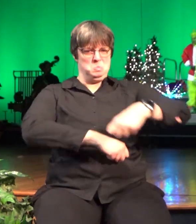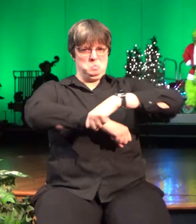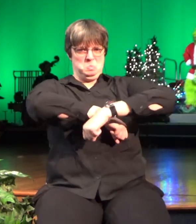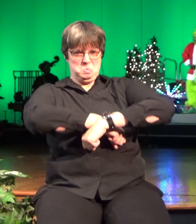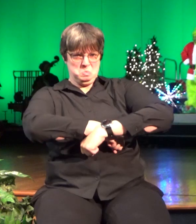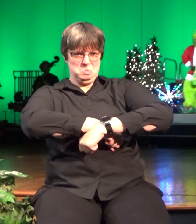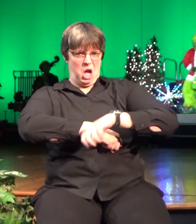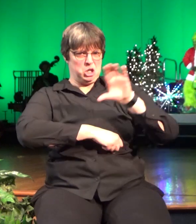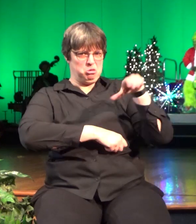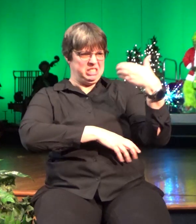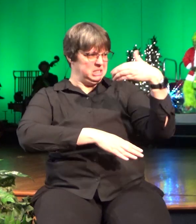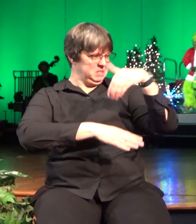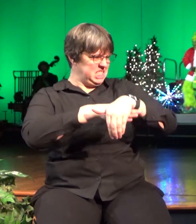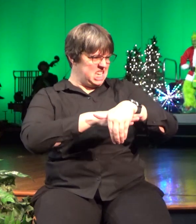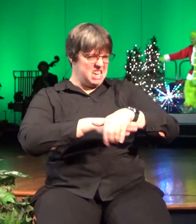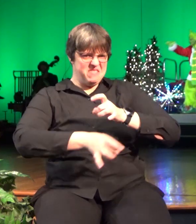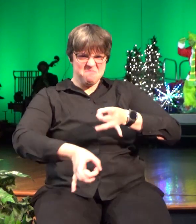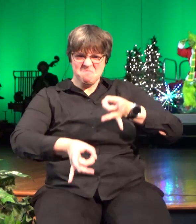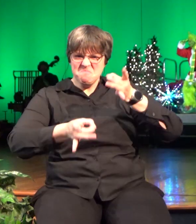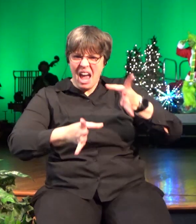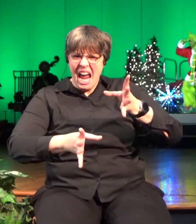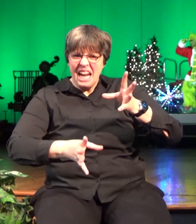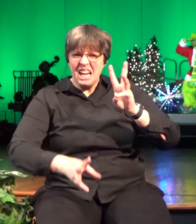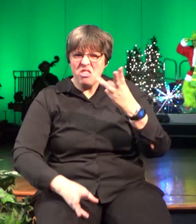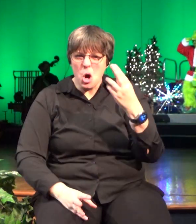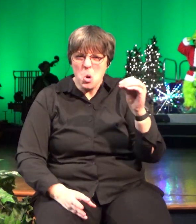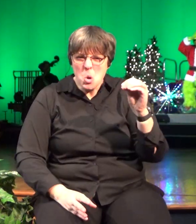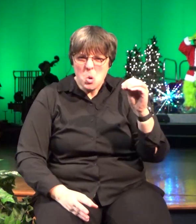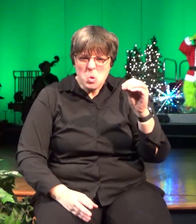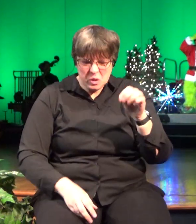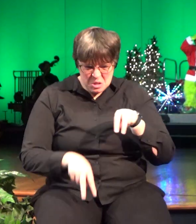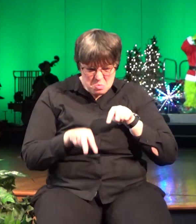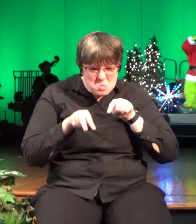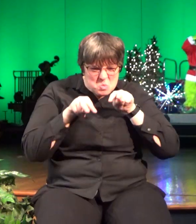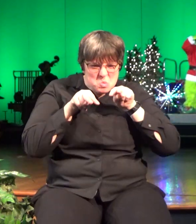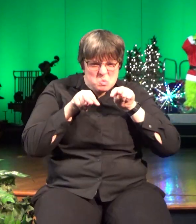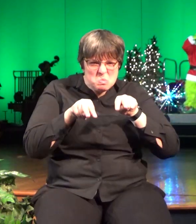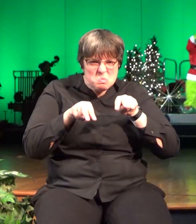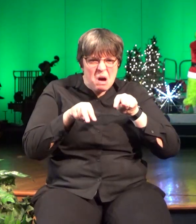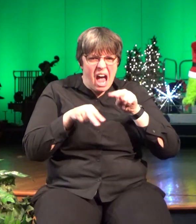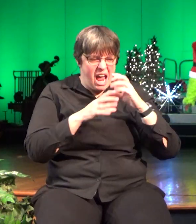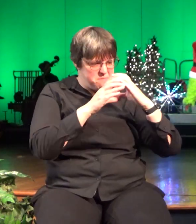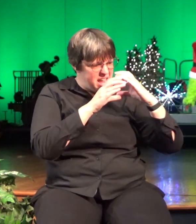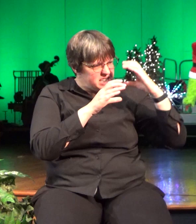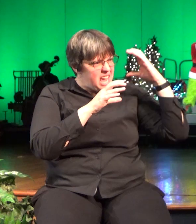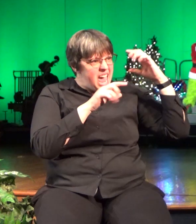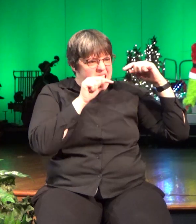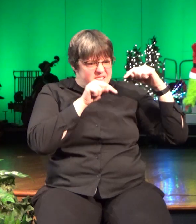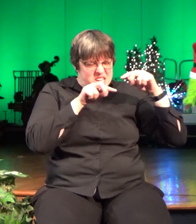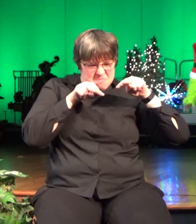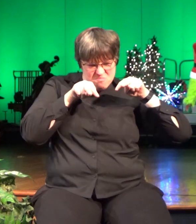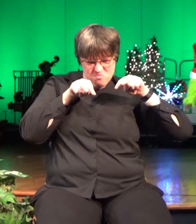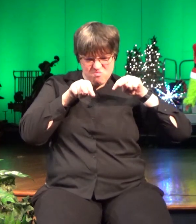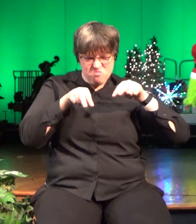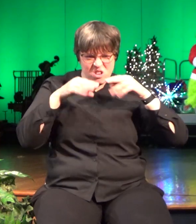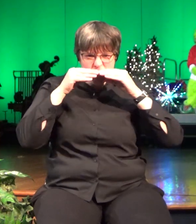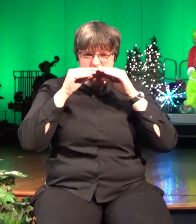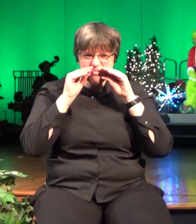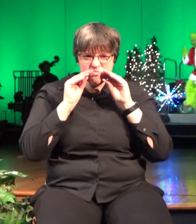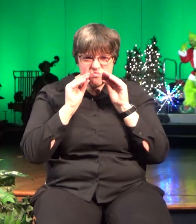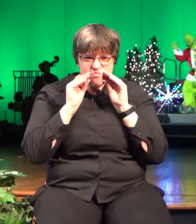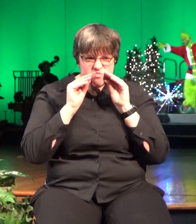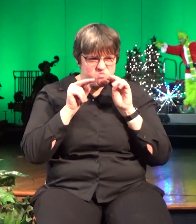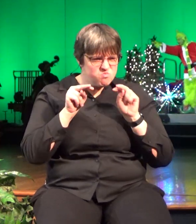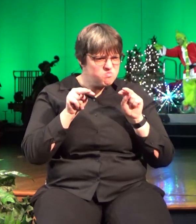Eve, hating the Whos. Staring down from his cave with a sour, grinchy frown at